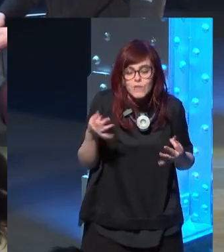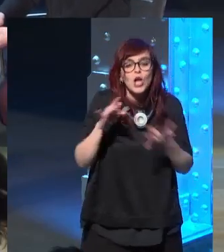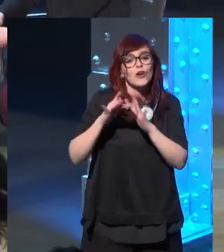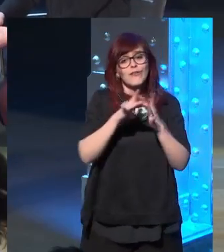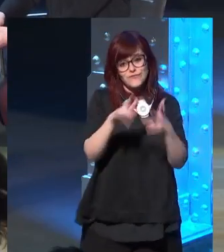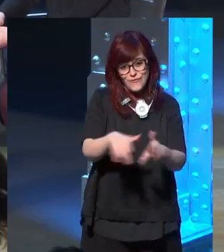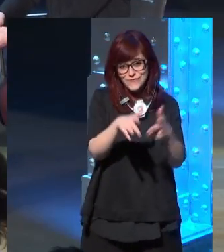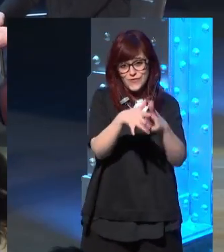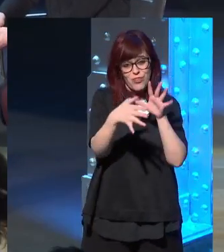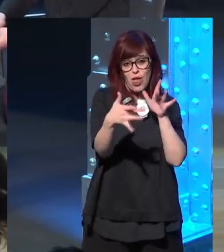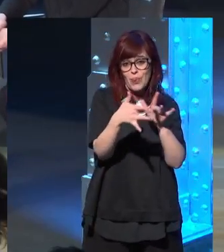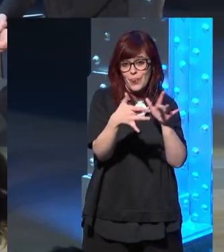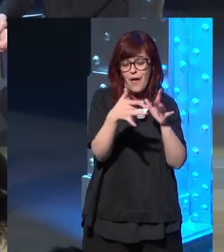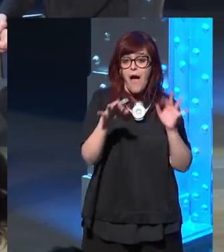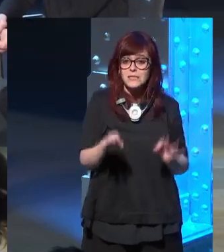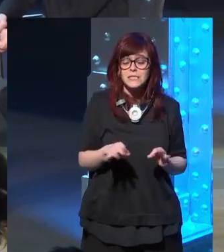Yeah.